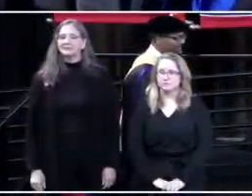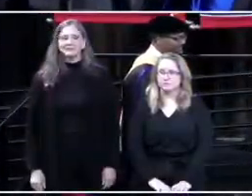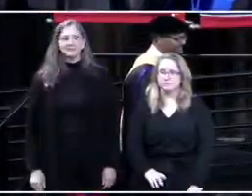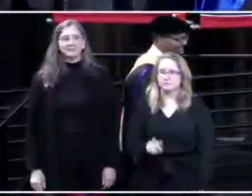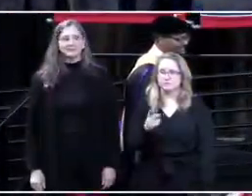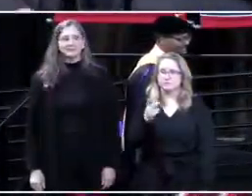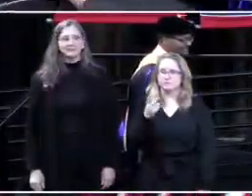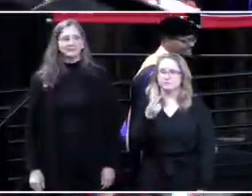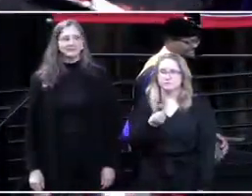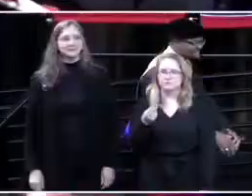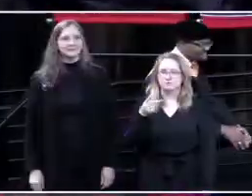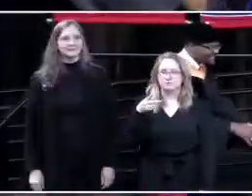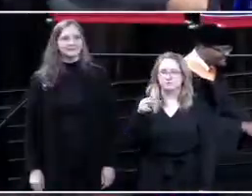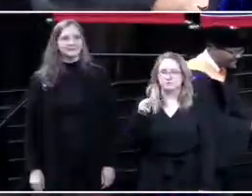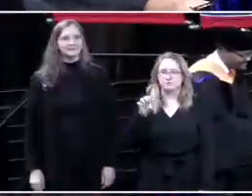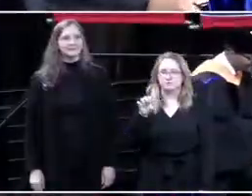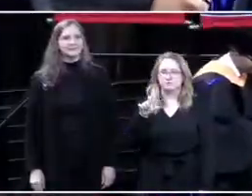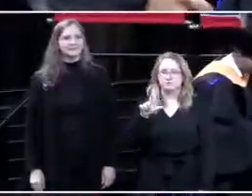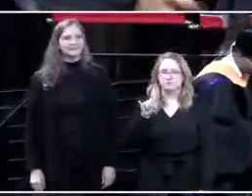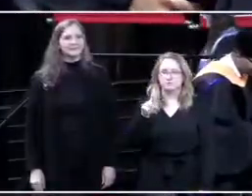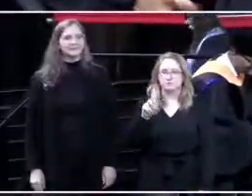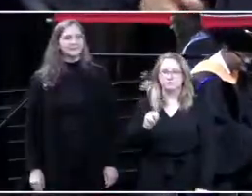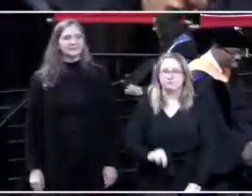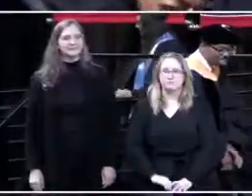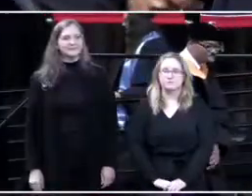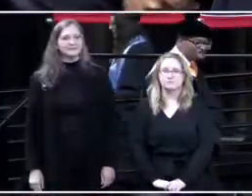Kendrick Nelson.